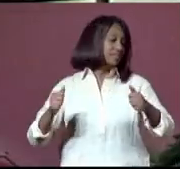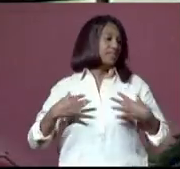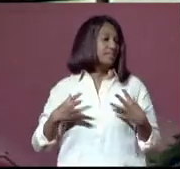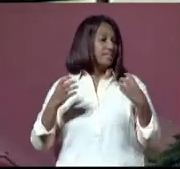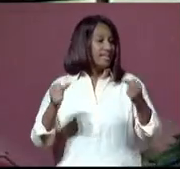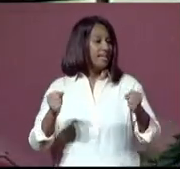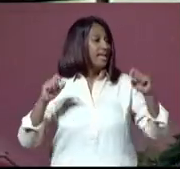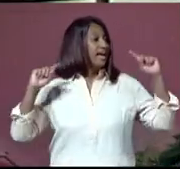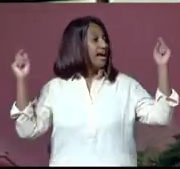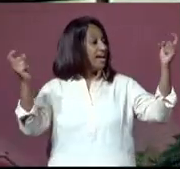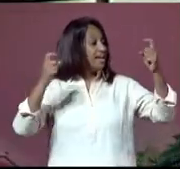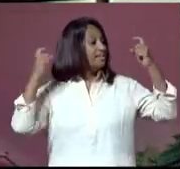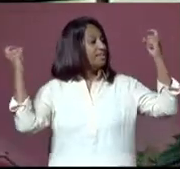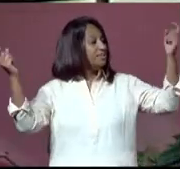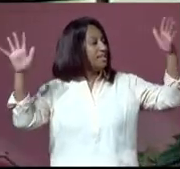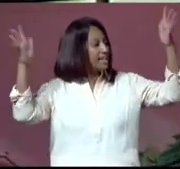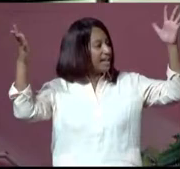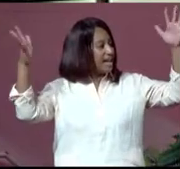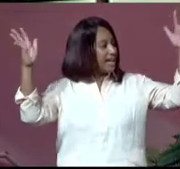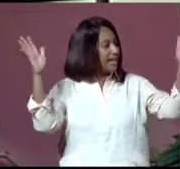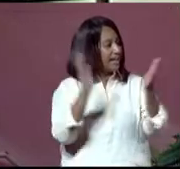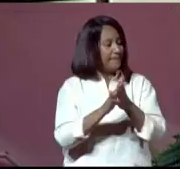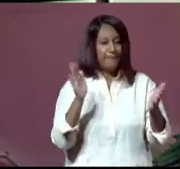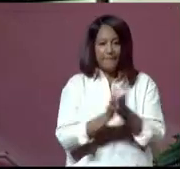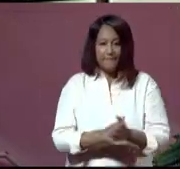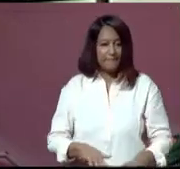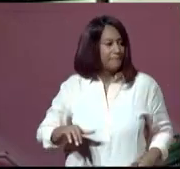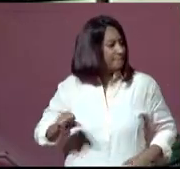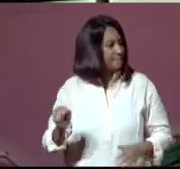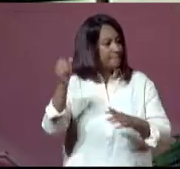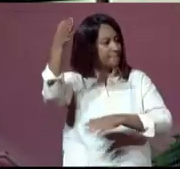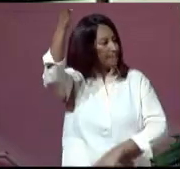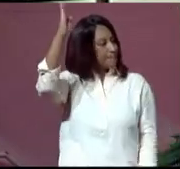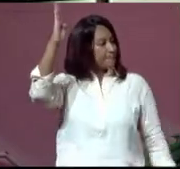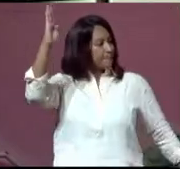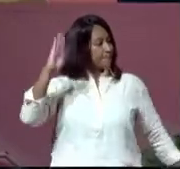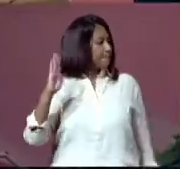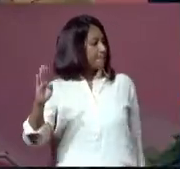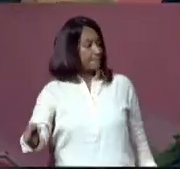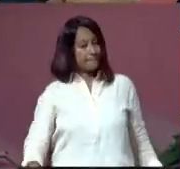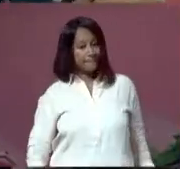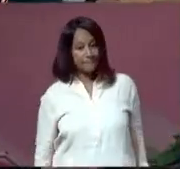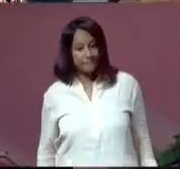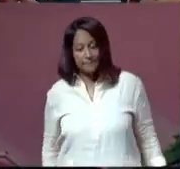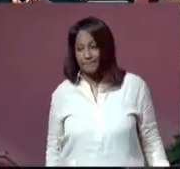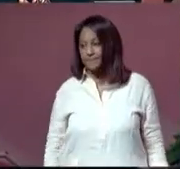Hallelujah. Woo. Oh, mama. Hey.